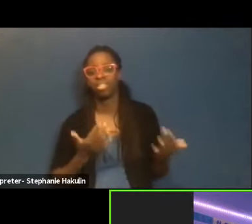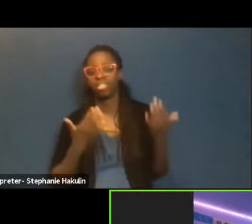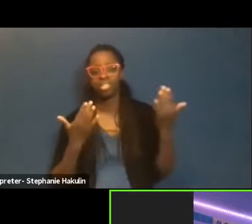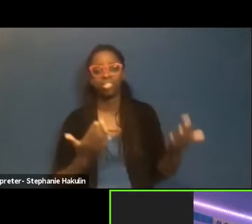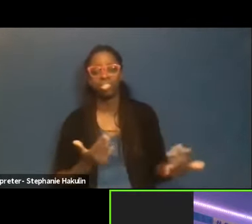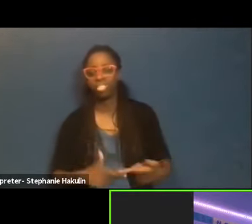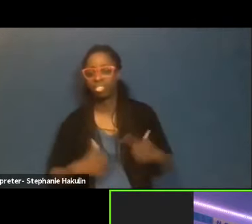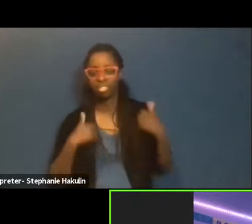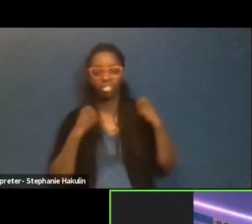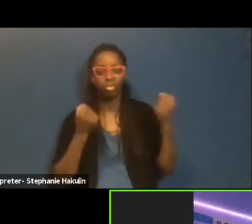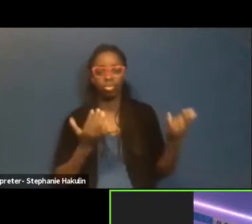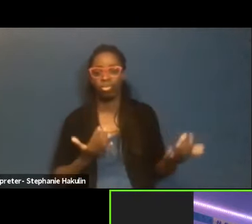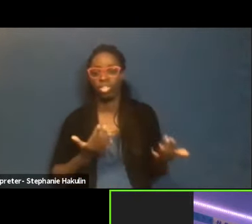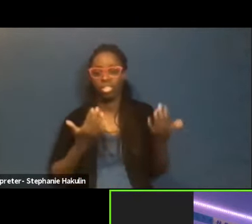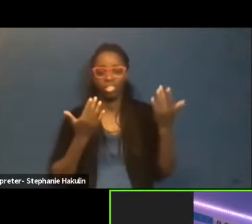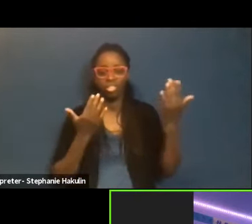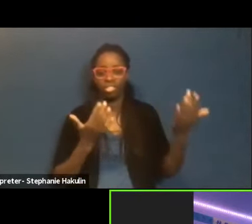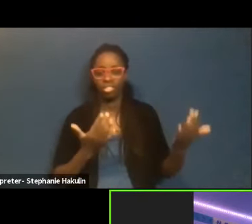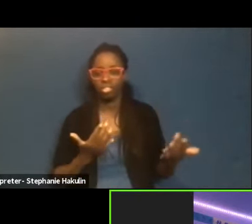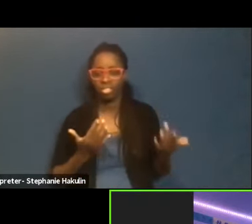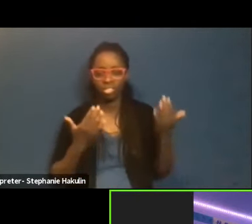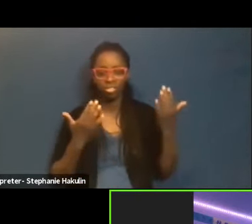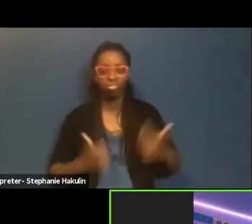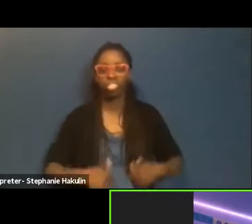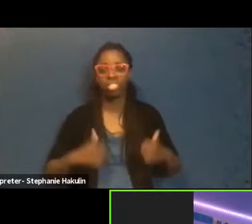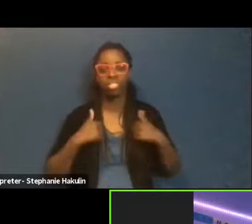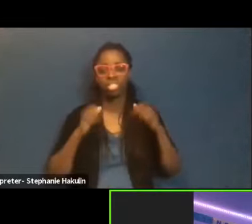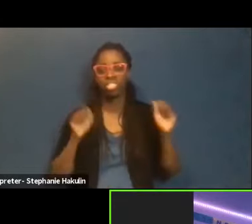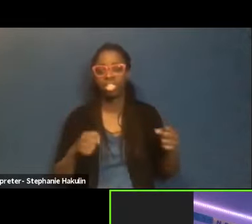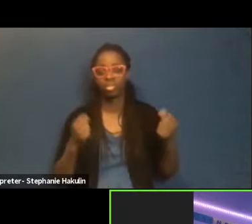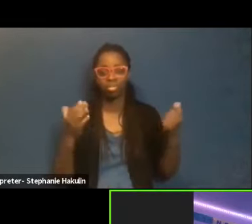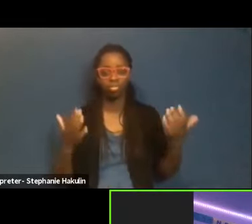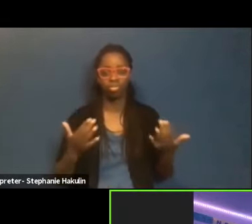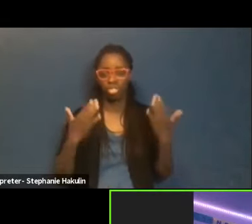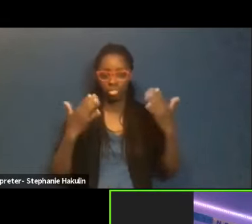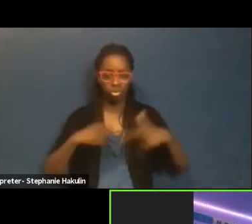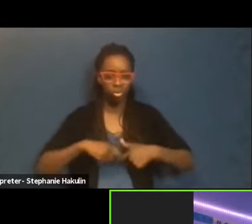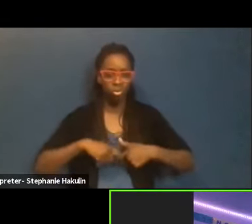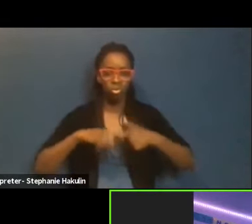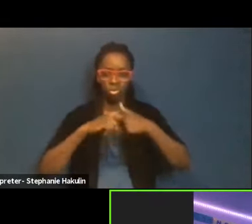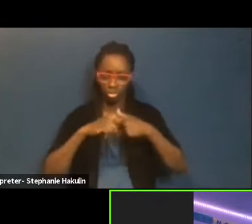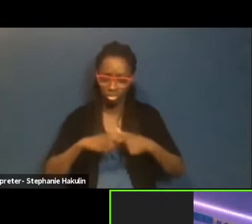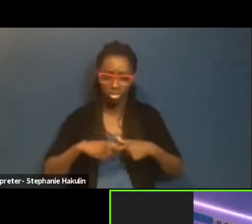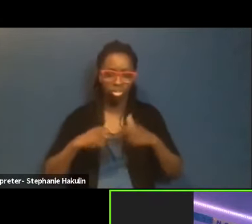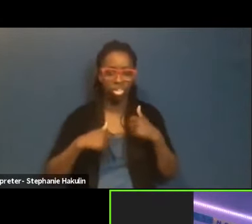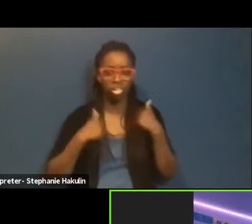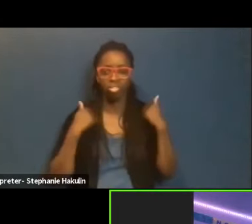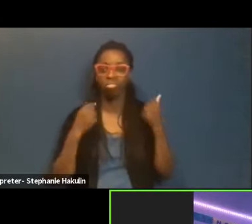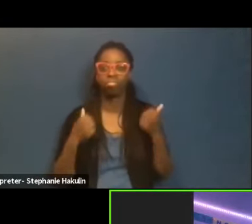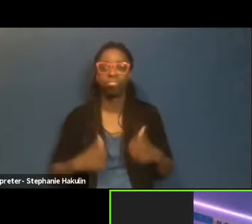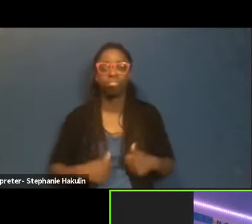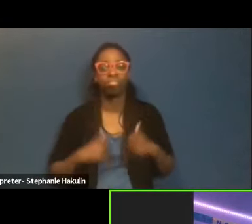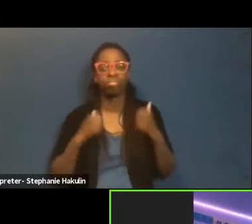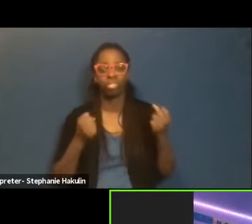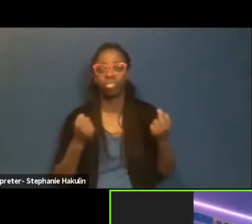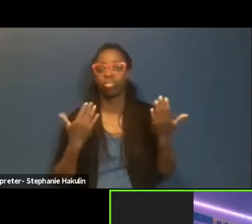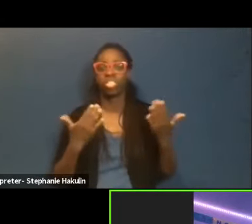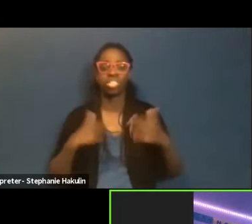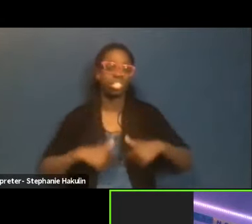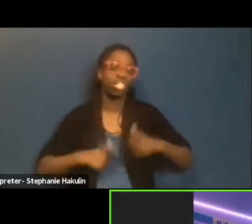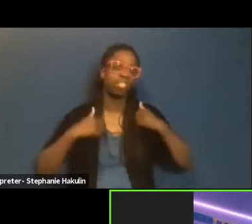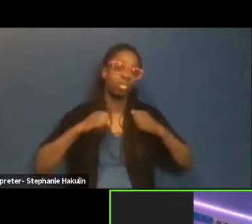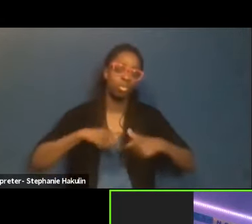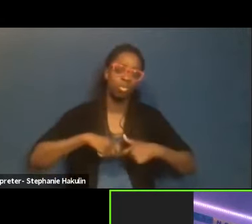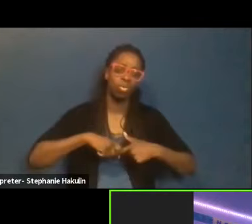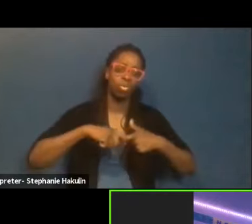wait. I told him life can wait. So, just light the way. We all walk our own path. I need one night